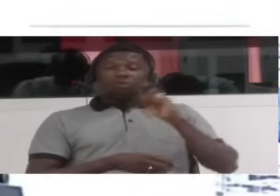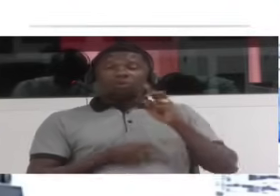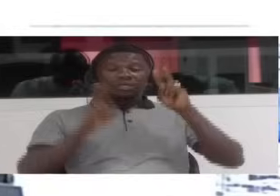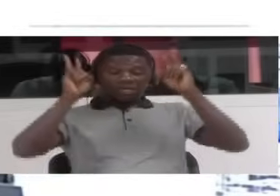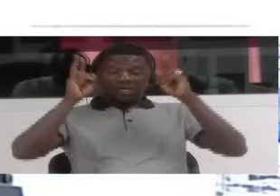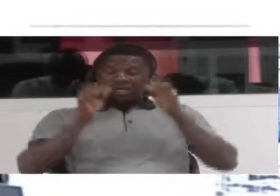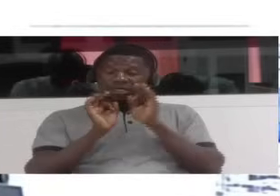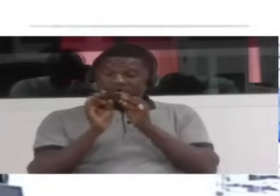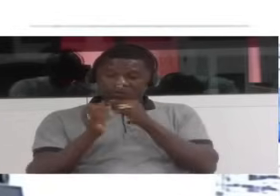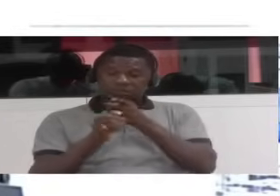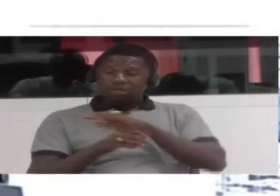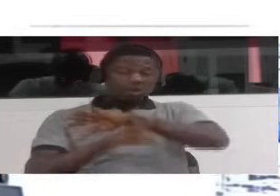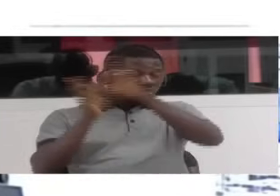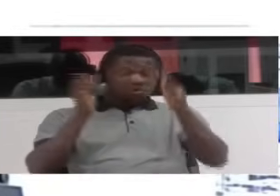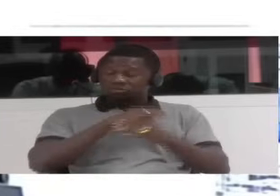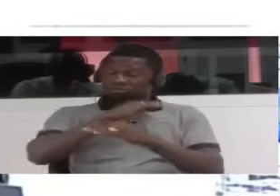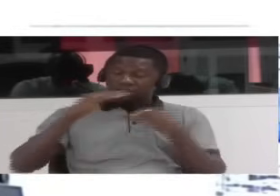They are all to be executed.